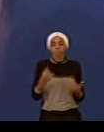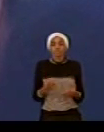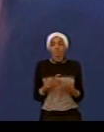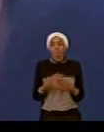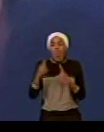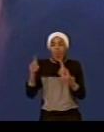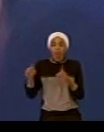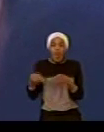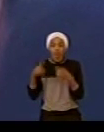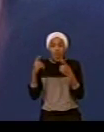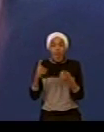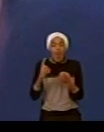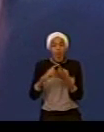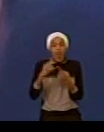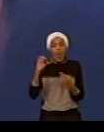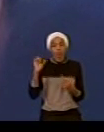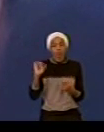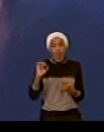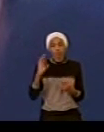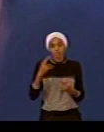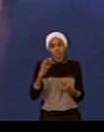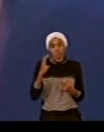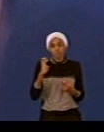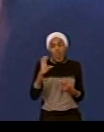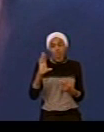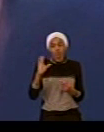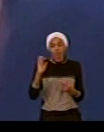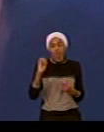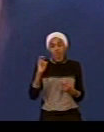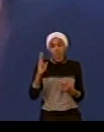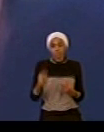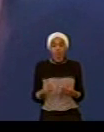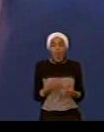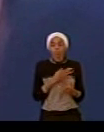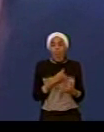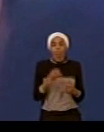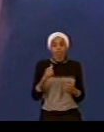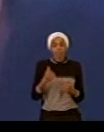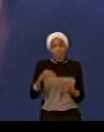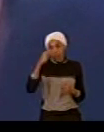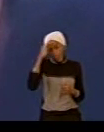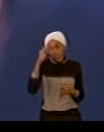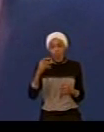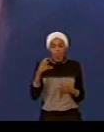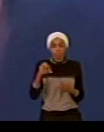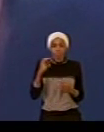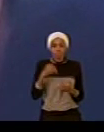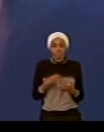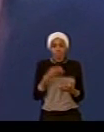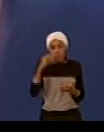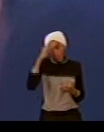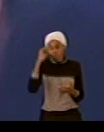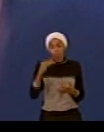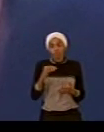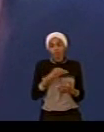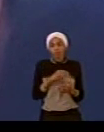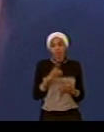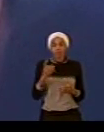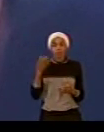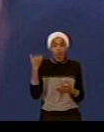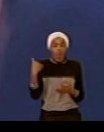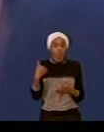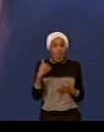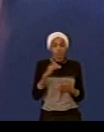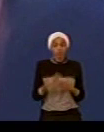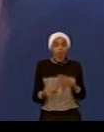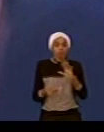and he came to Shechem. And a certain man found him, and behold, he was wandering in the field. And